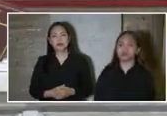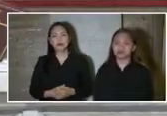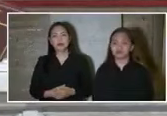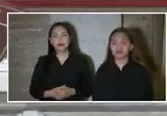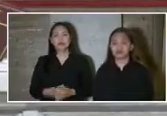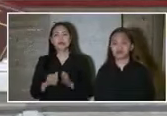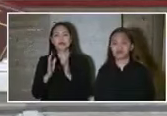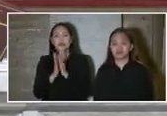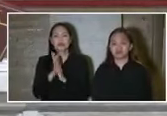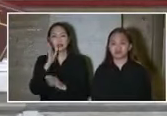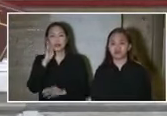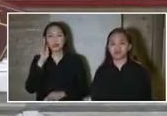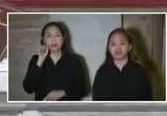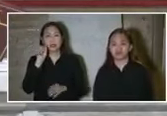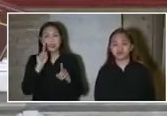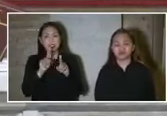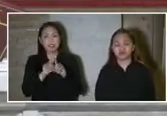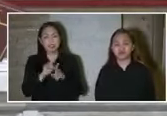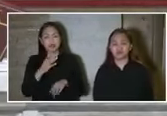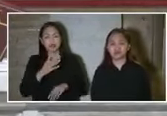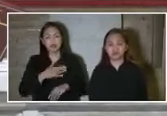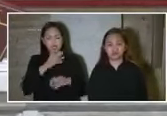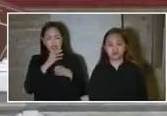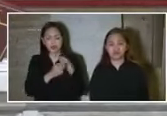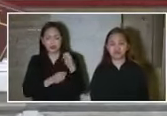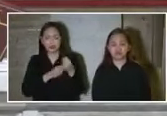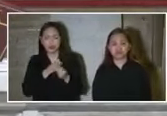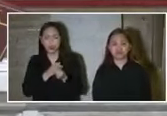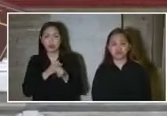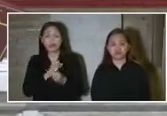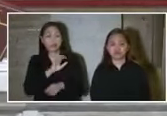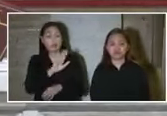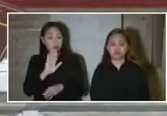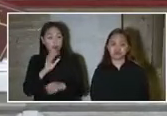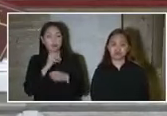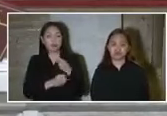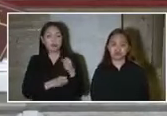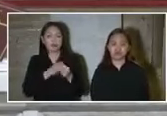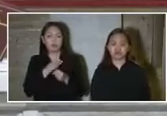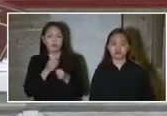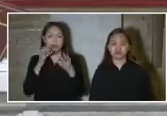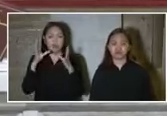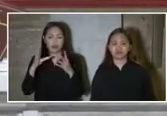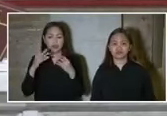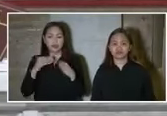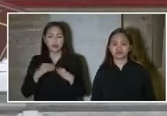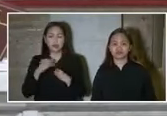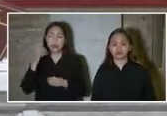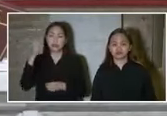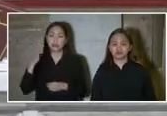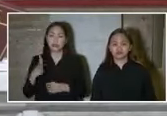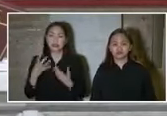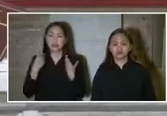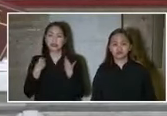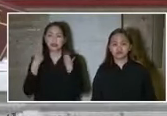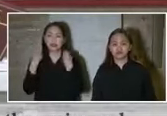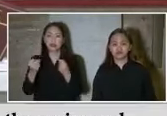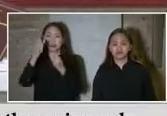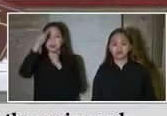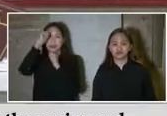Brothers and sisters, that my sacrifice and yours may be acceptable to God, the